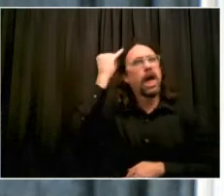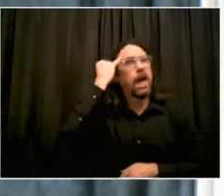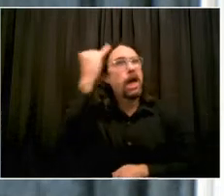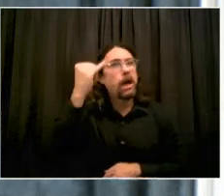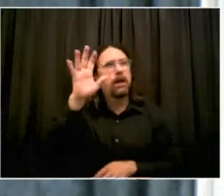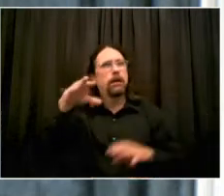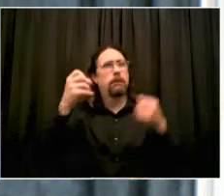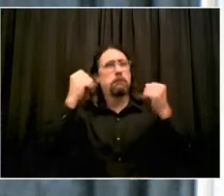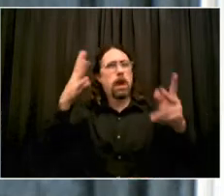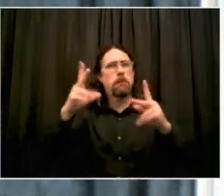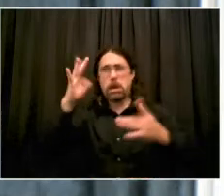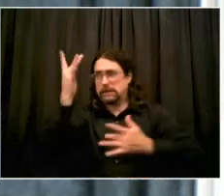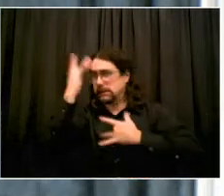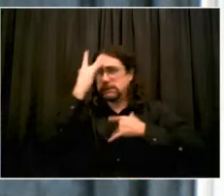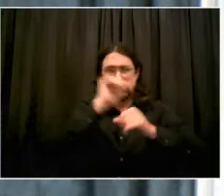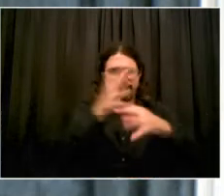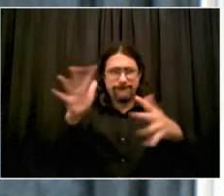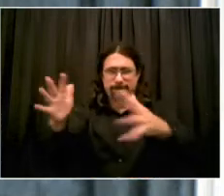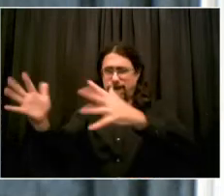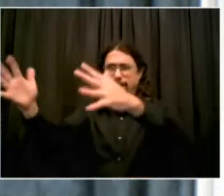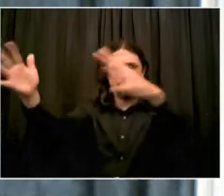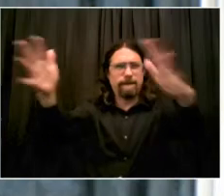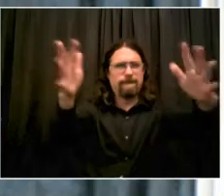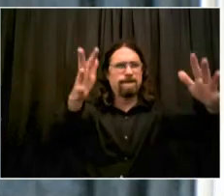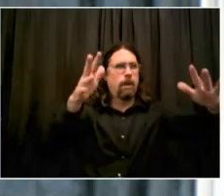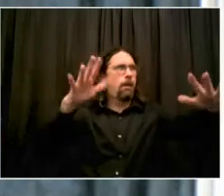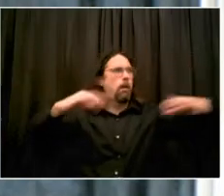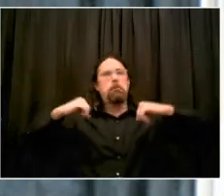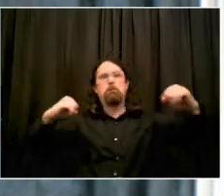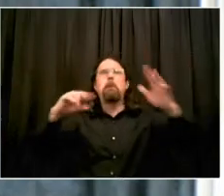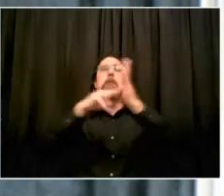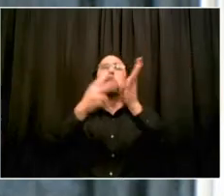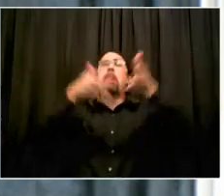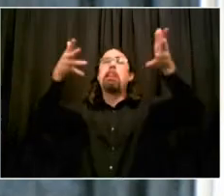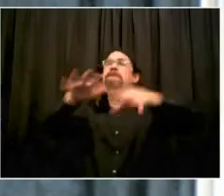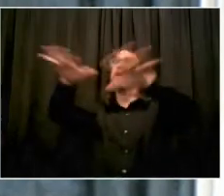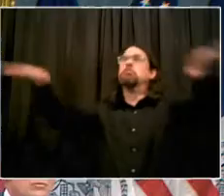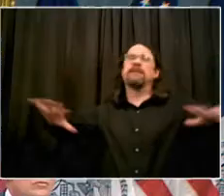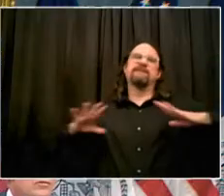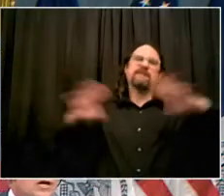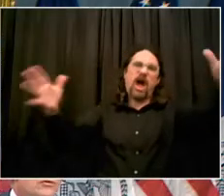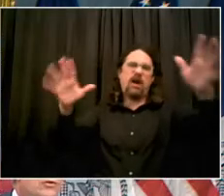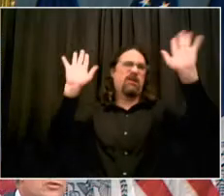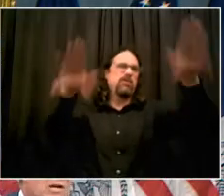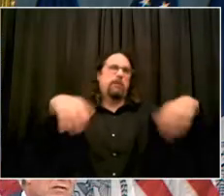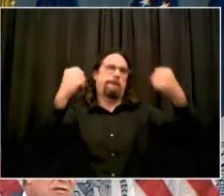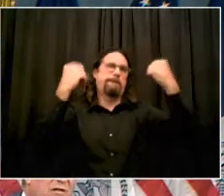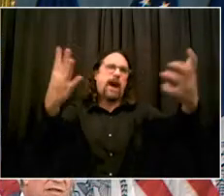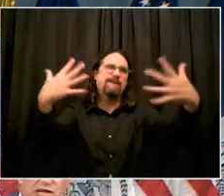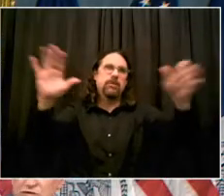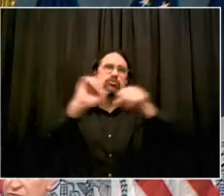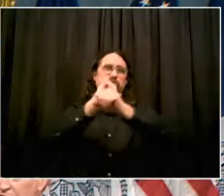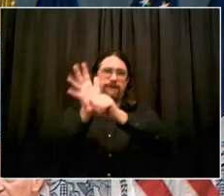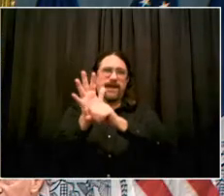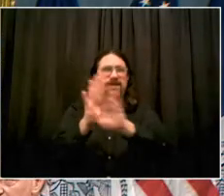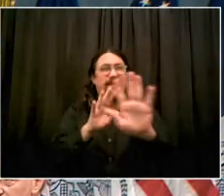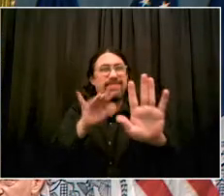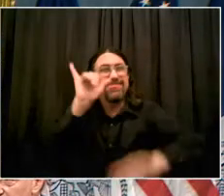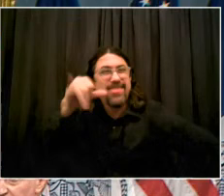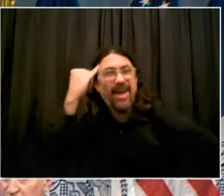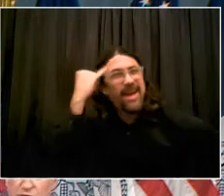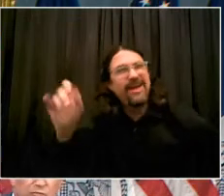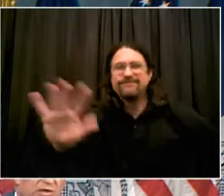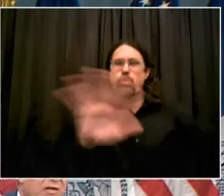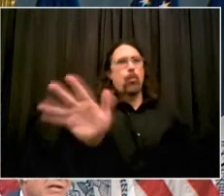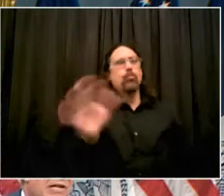keep social distance, and stay 6 feet apart. Thank you again, Mr. Mayor. Thank you, Dr. Choksi, and thank you for your